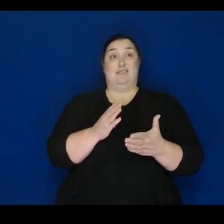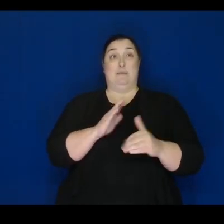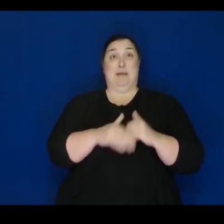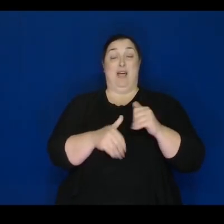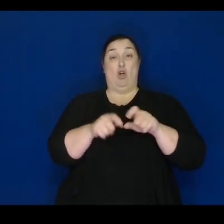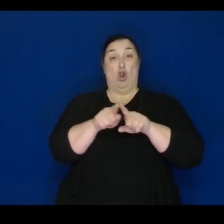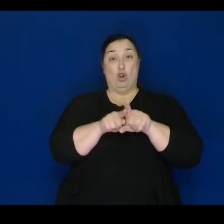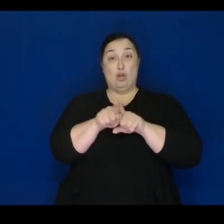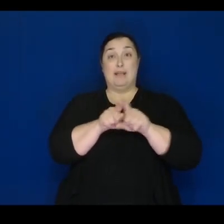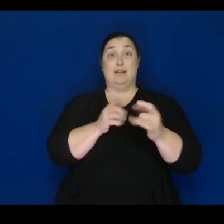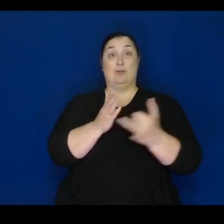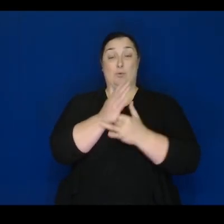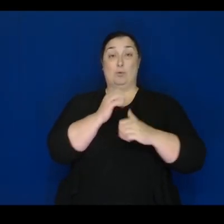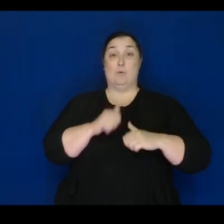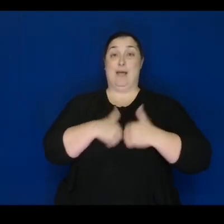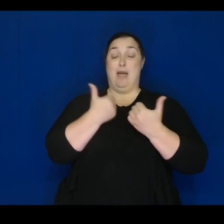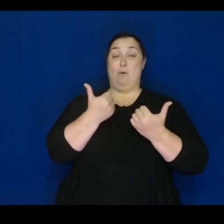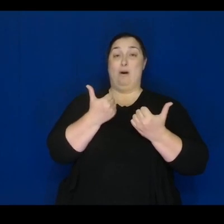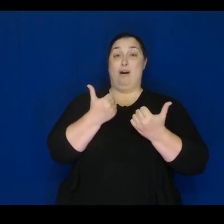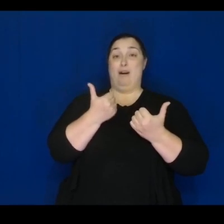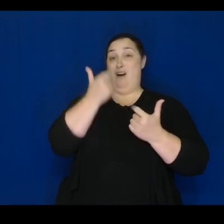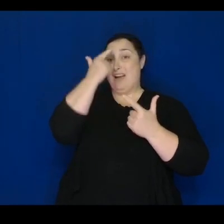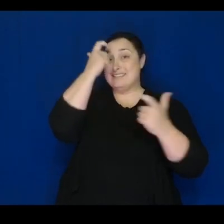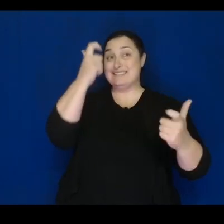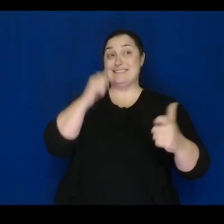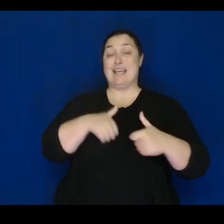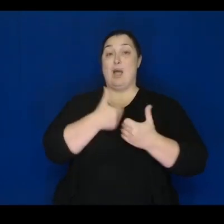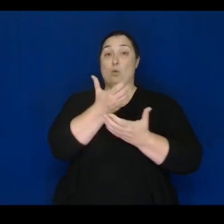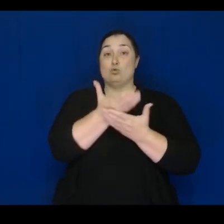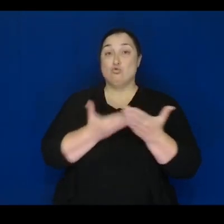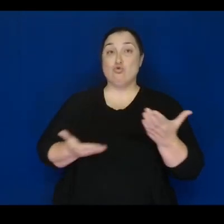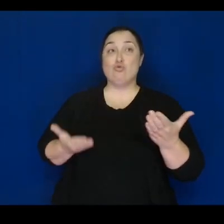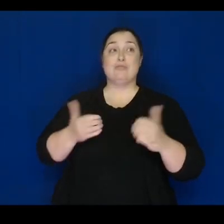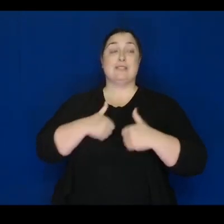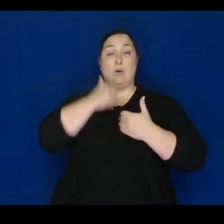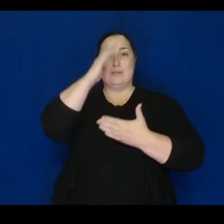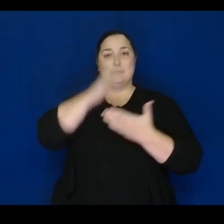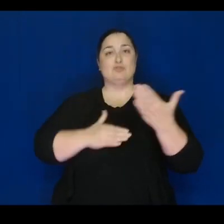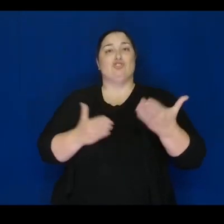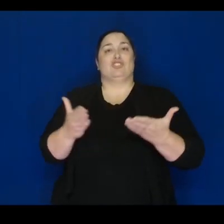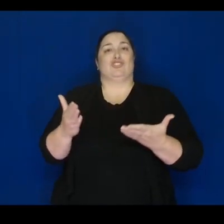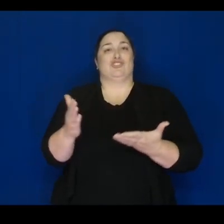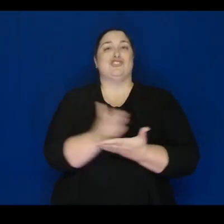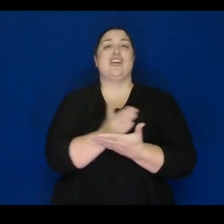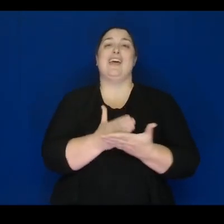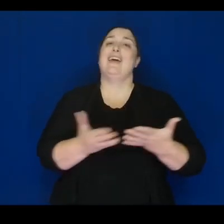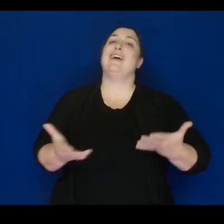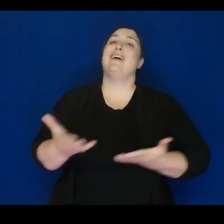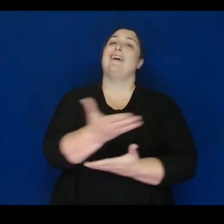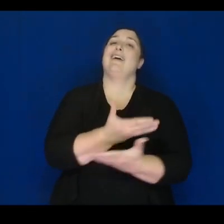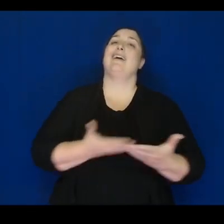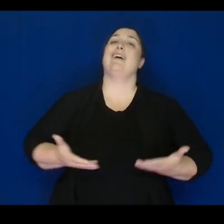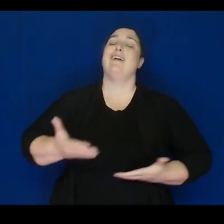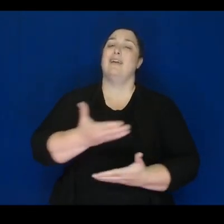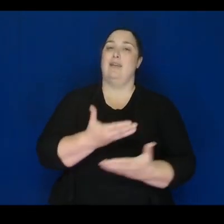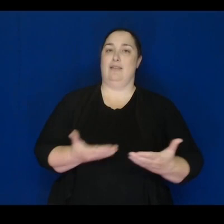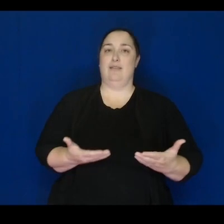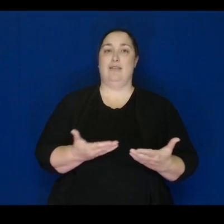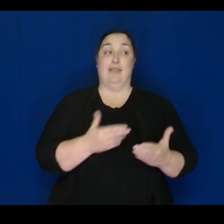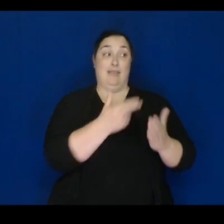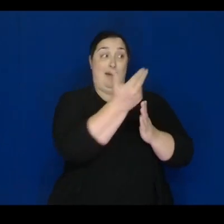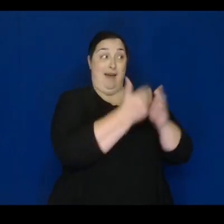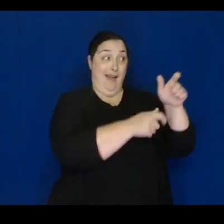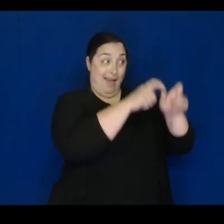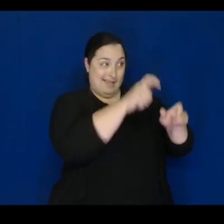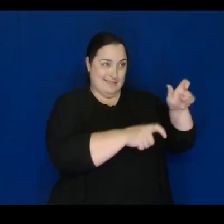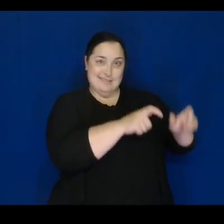and sharing our ideas and our experiences, but really hearing from the artists and what those